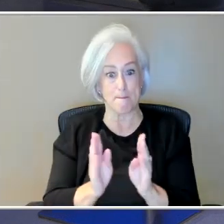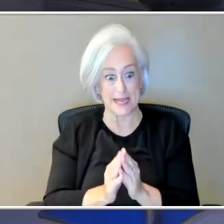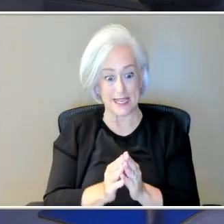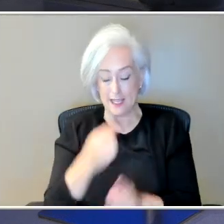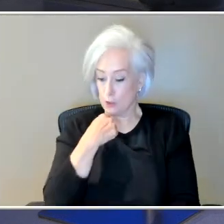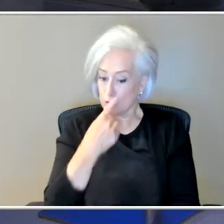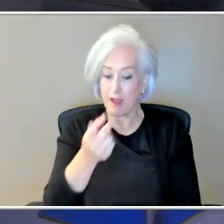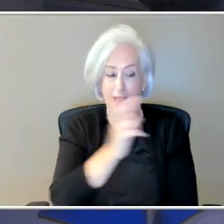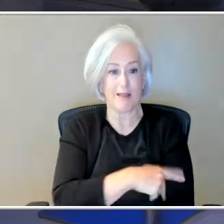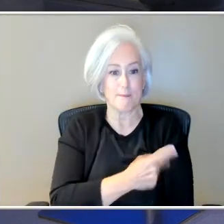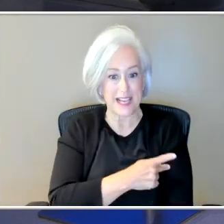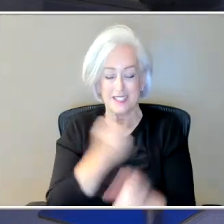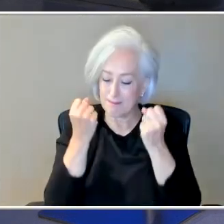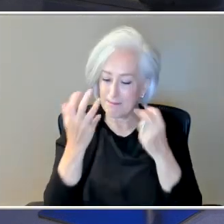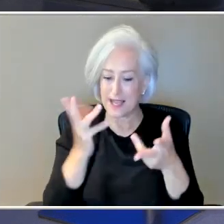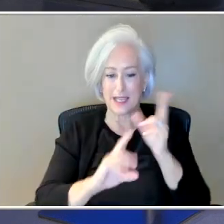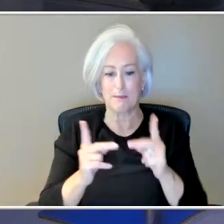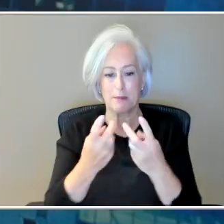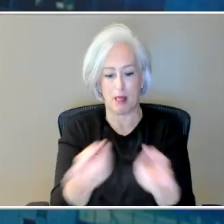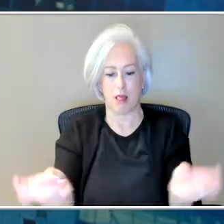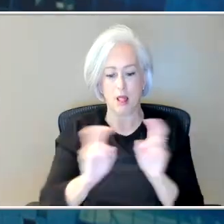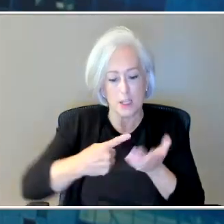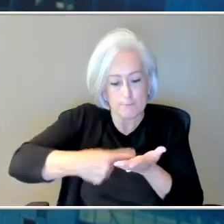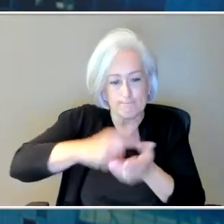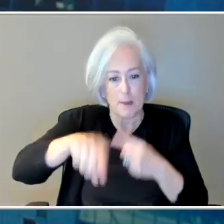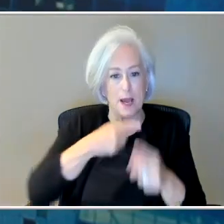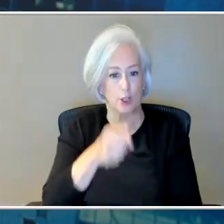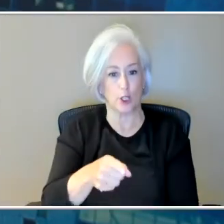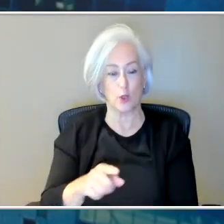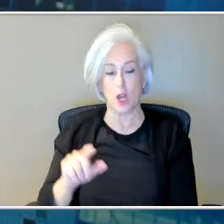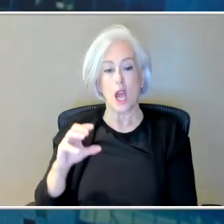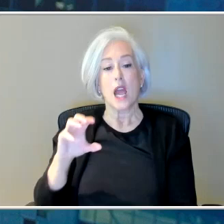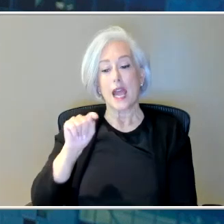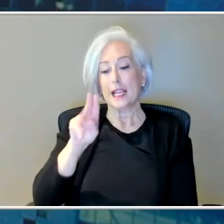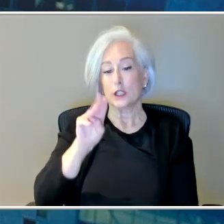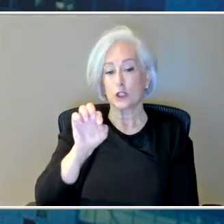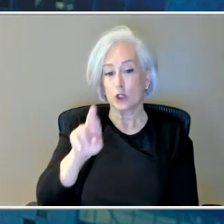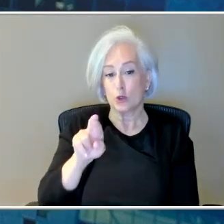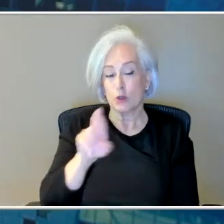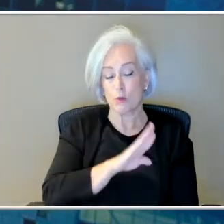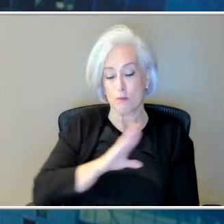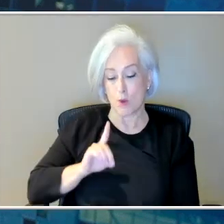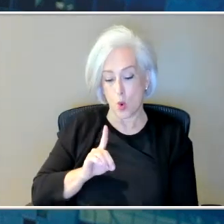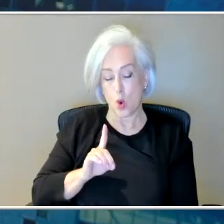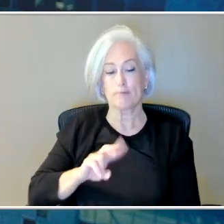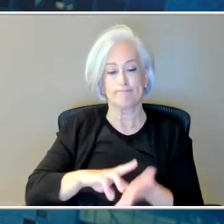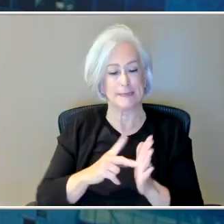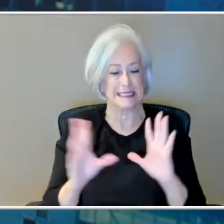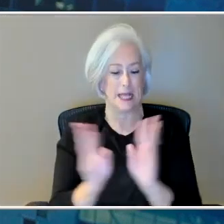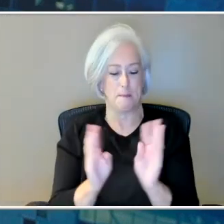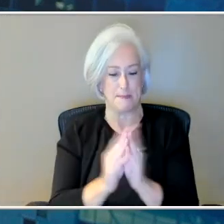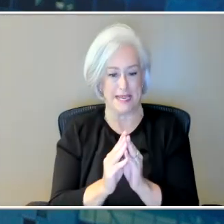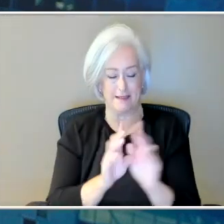about you. Yep. A tumor board is really a meeting that takes place with a bunch of different doctors